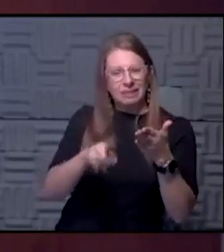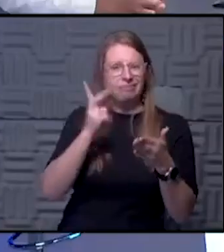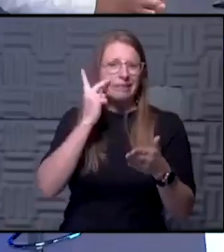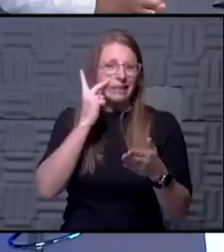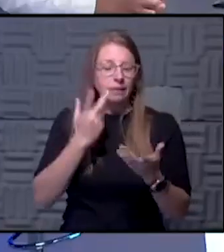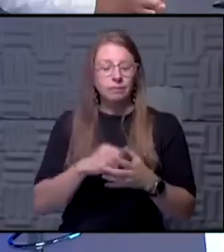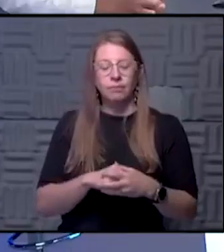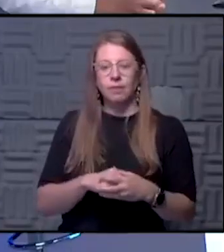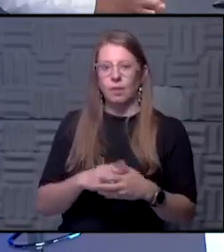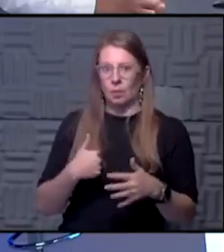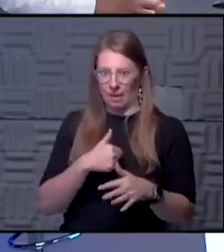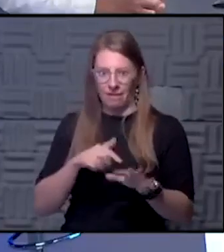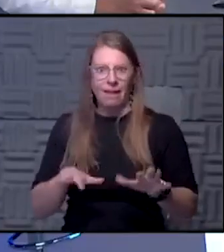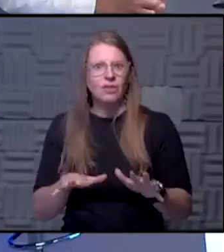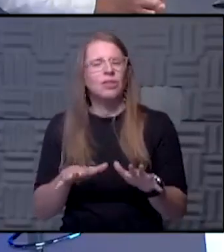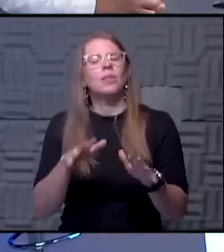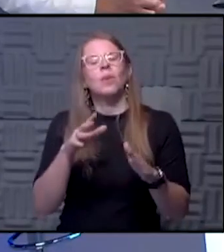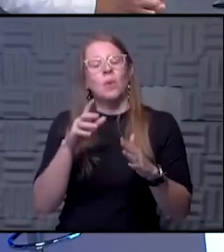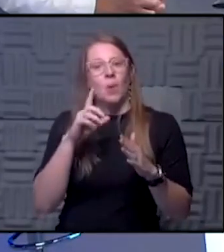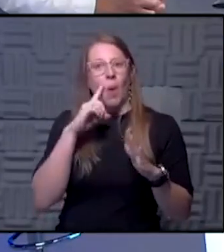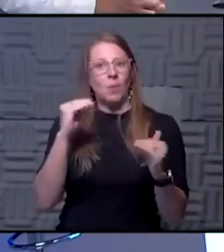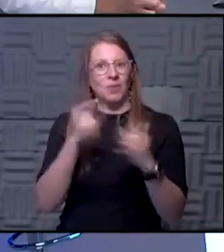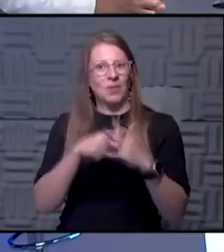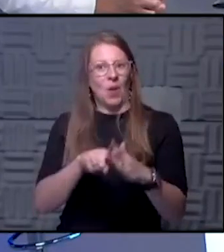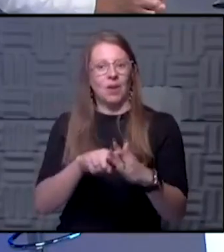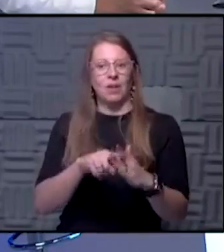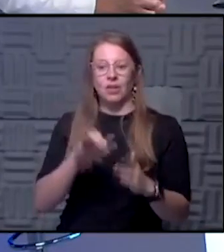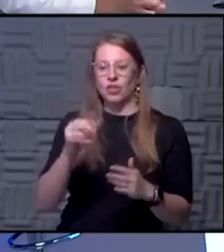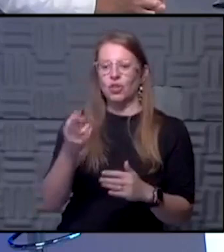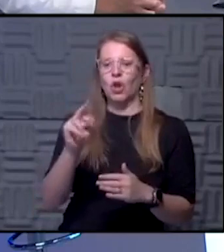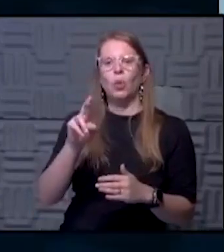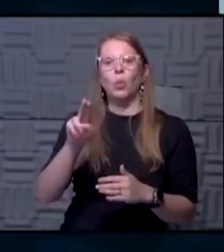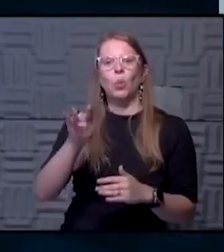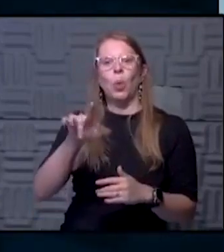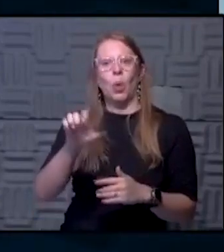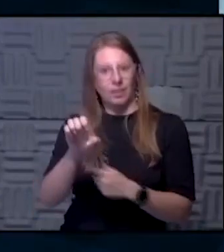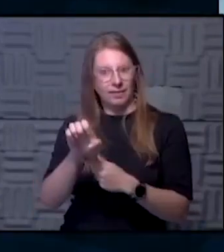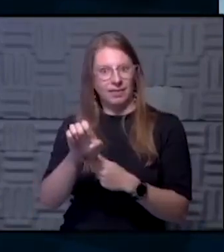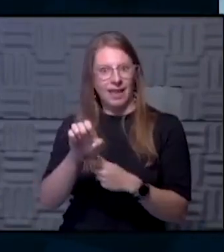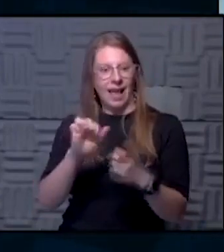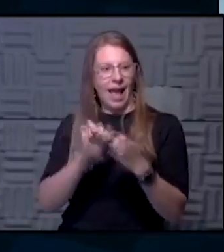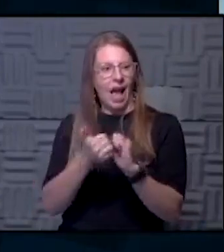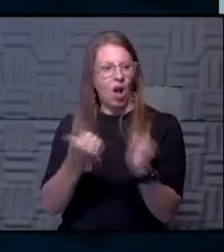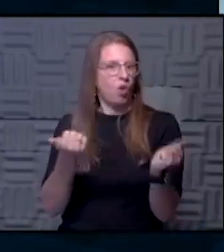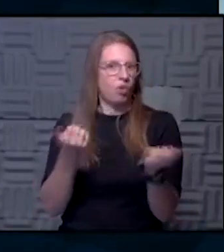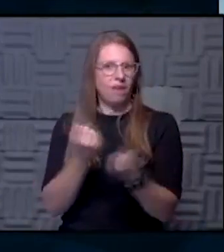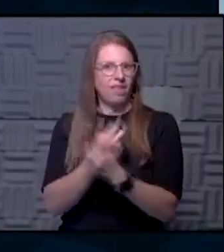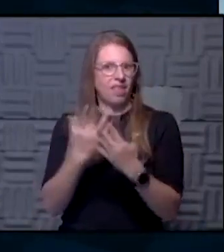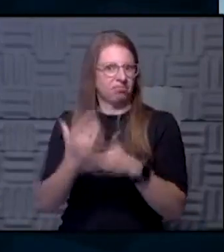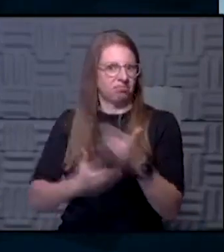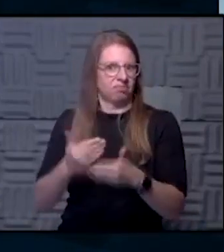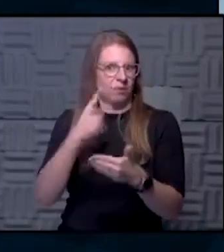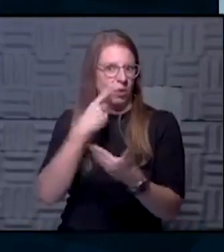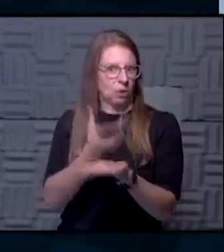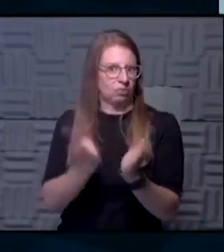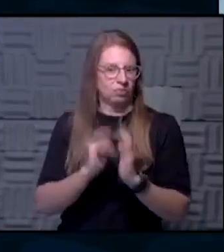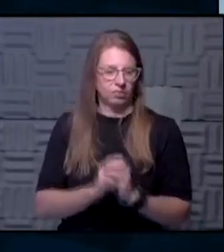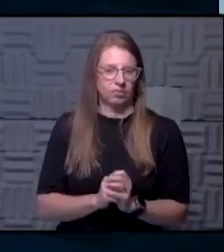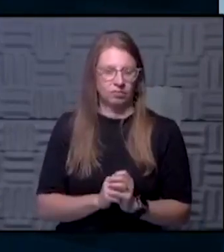well, we're anxious and hope that gets going. Dr. John Rule out there, how is it going for as an epidemiologist? How's it